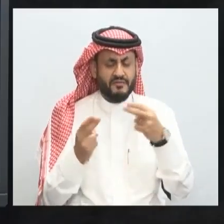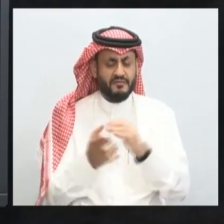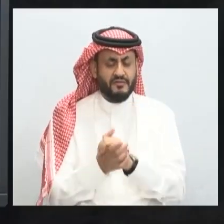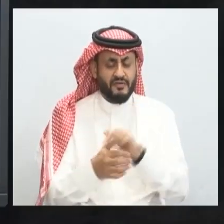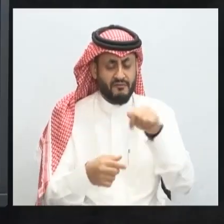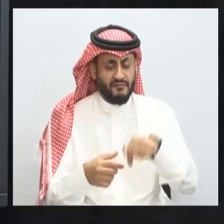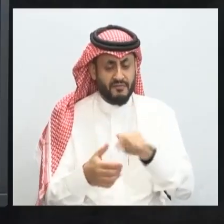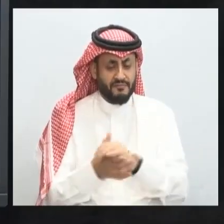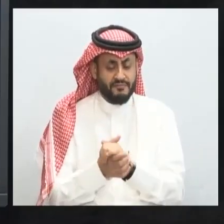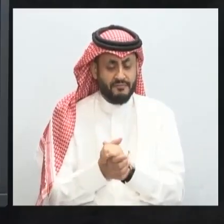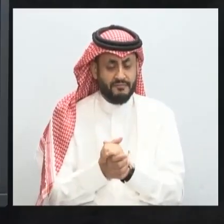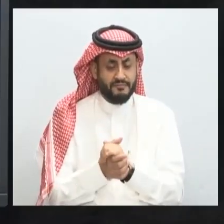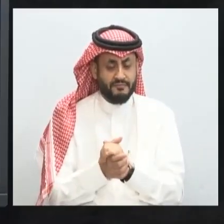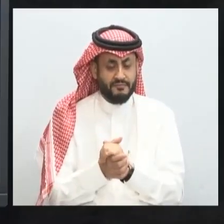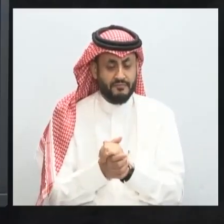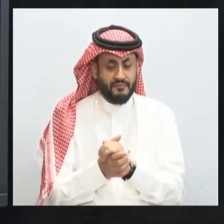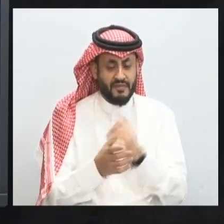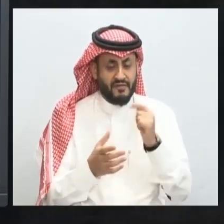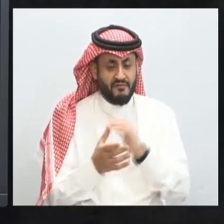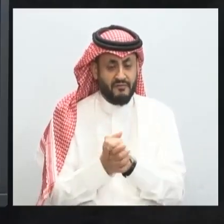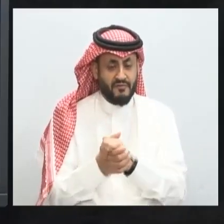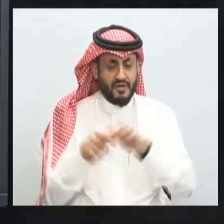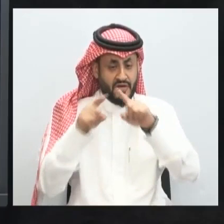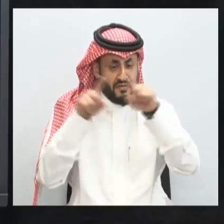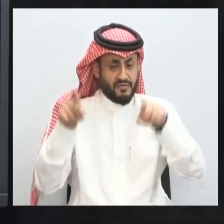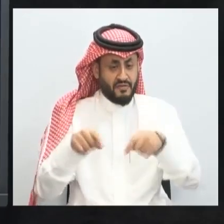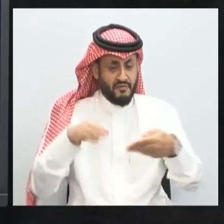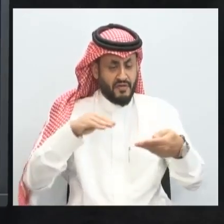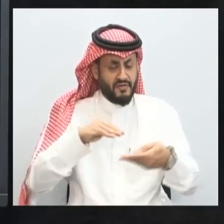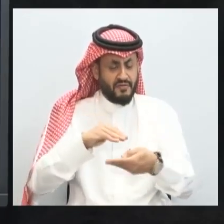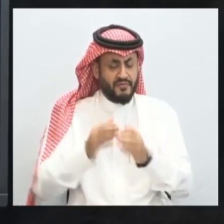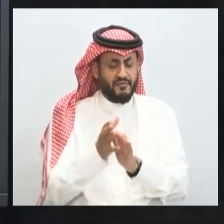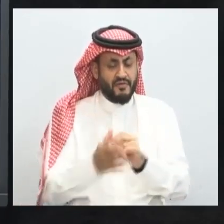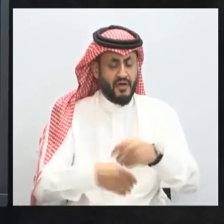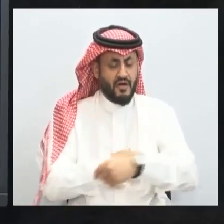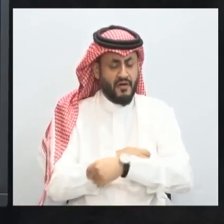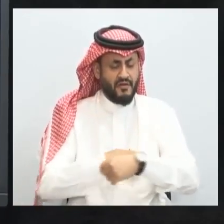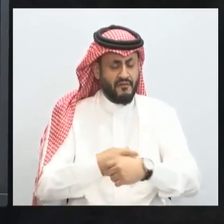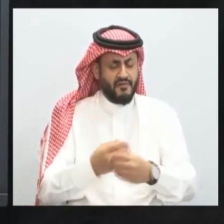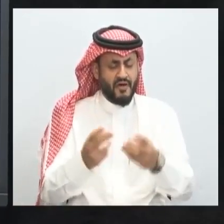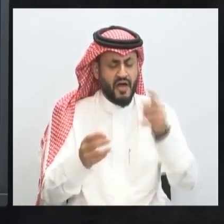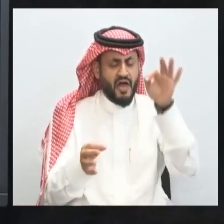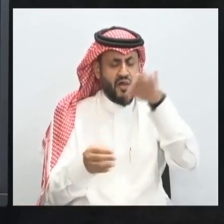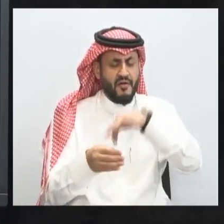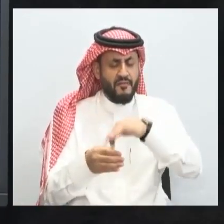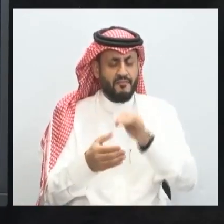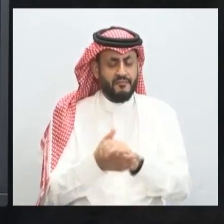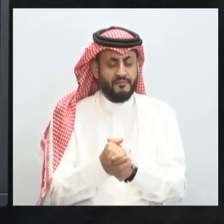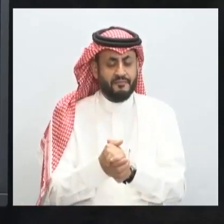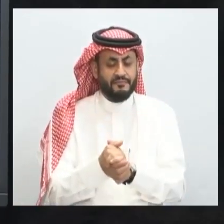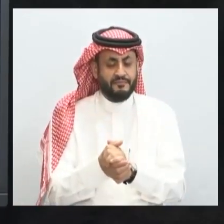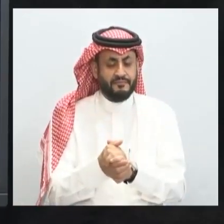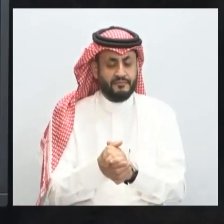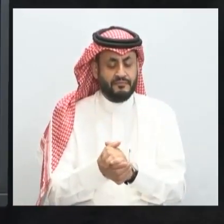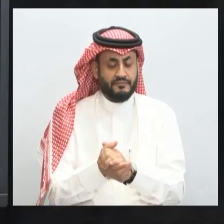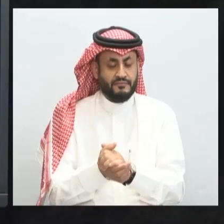kind of screensaver that volunteers at home, they can download and hear this